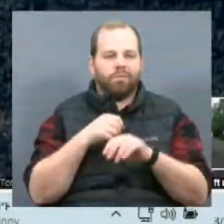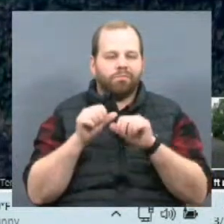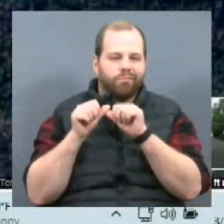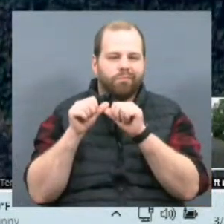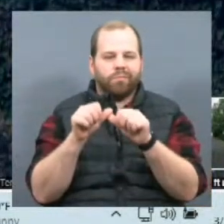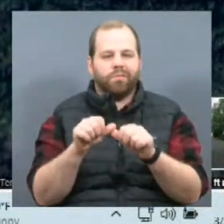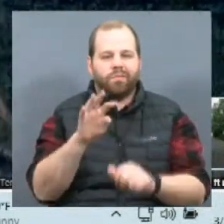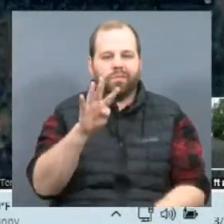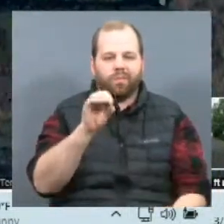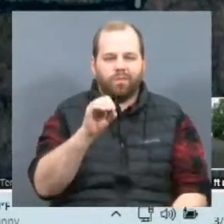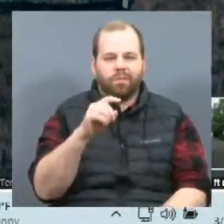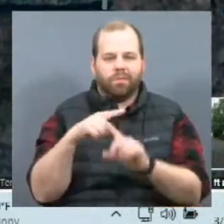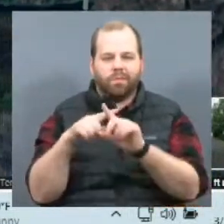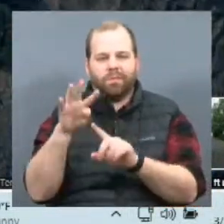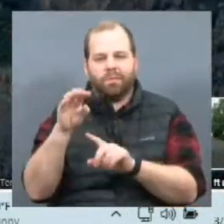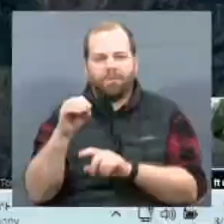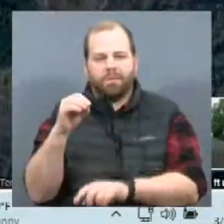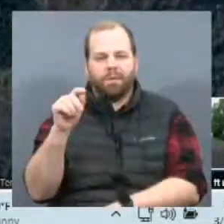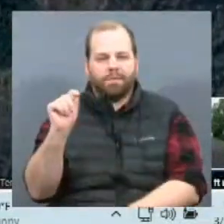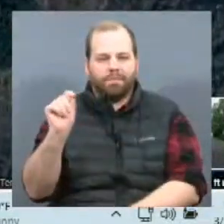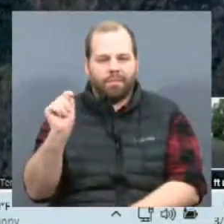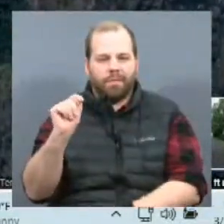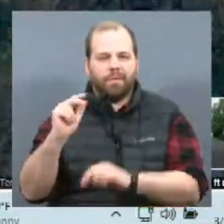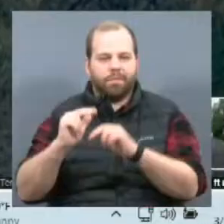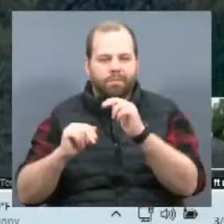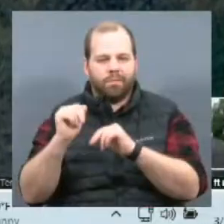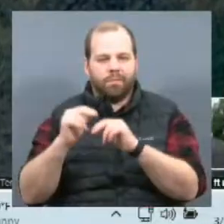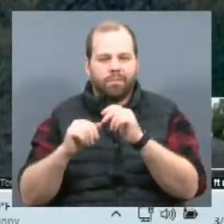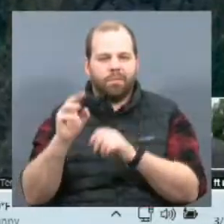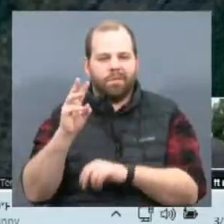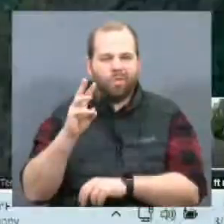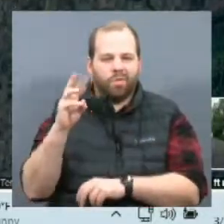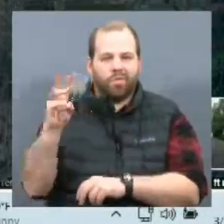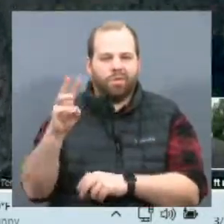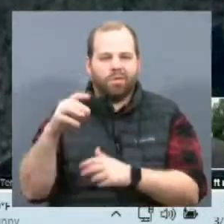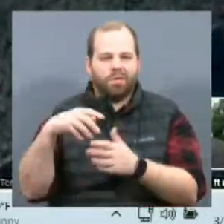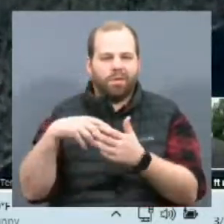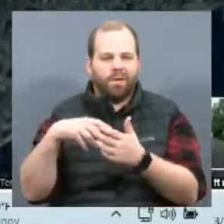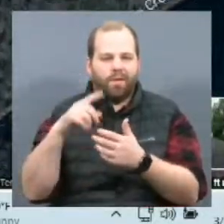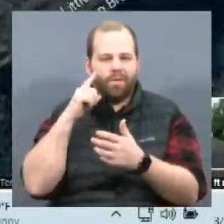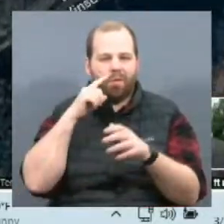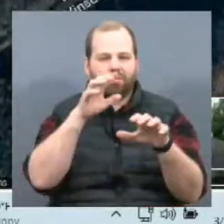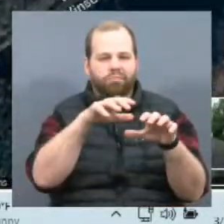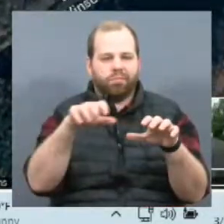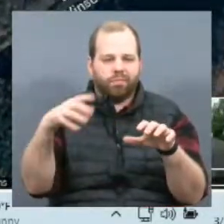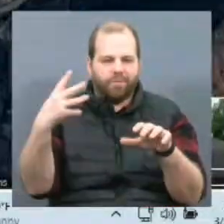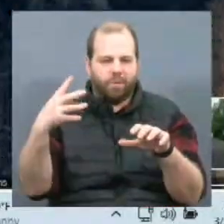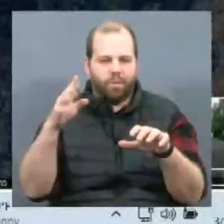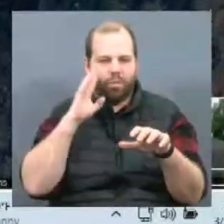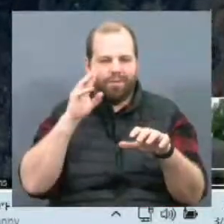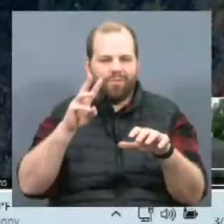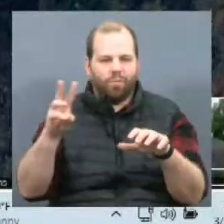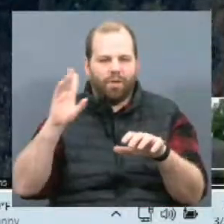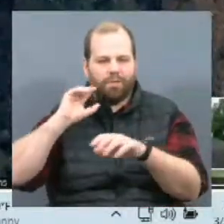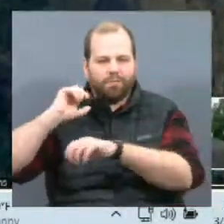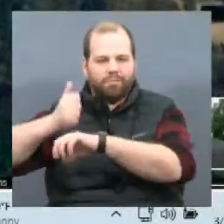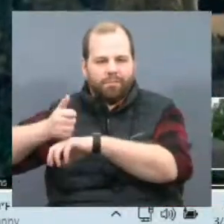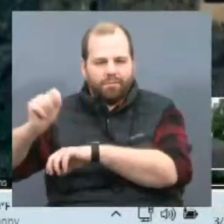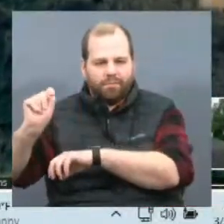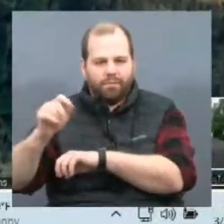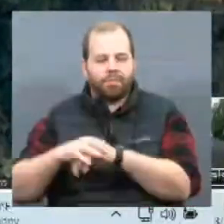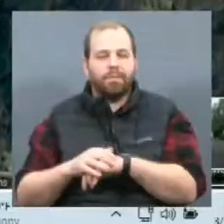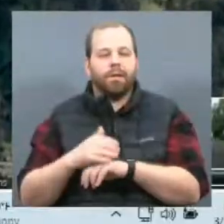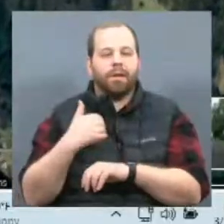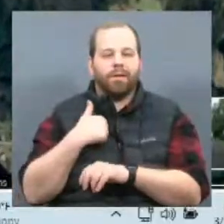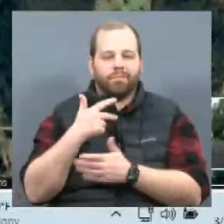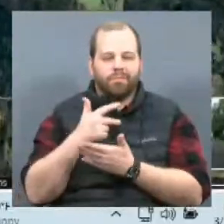building located also west of the 4 open air market buildings. There'll be 56 parking